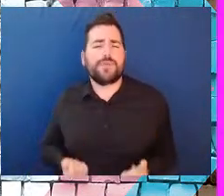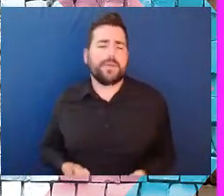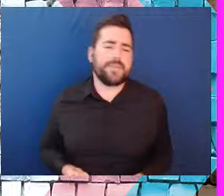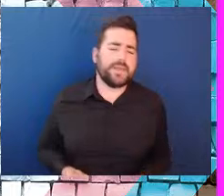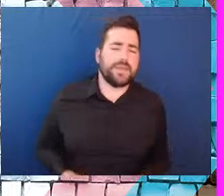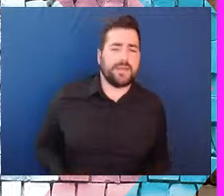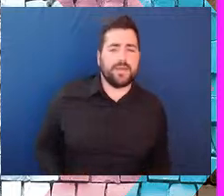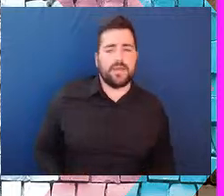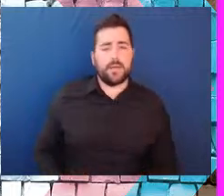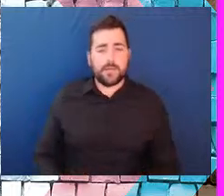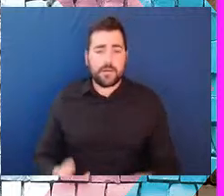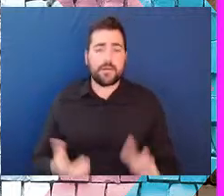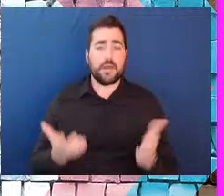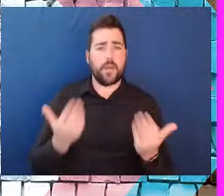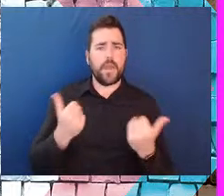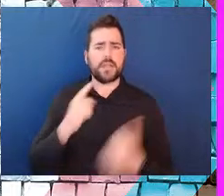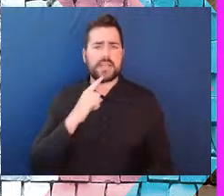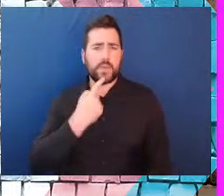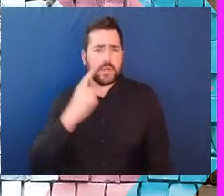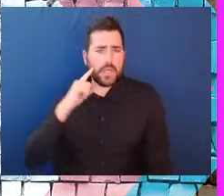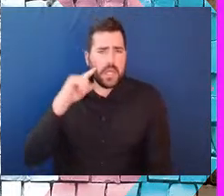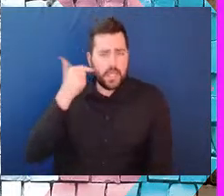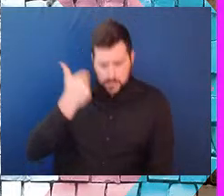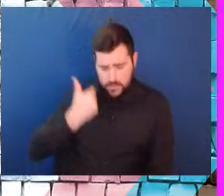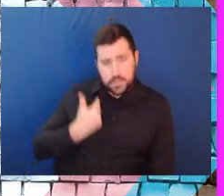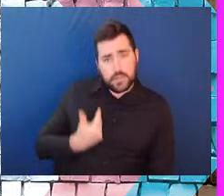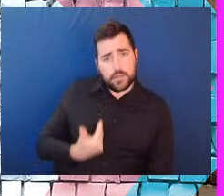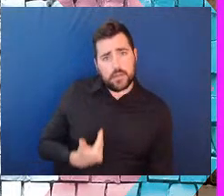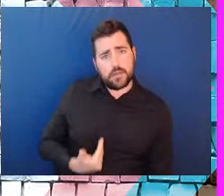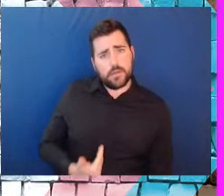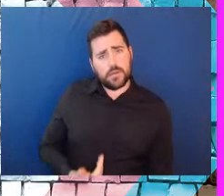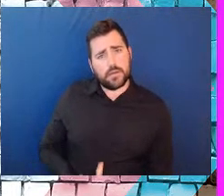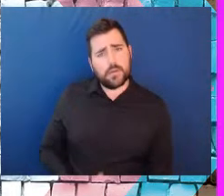at me. Sour candy.